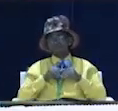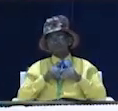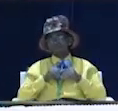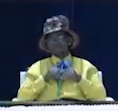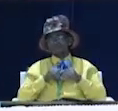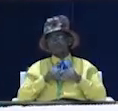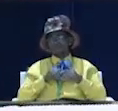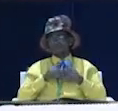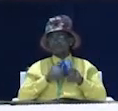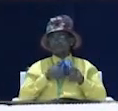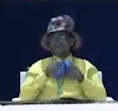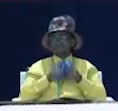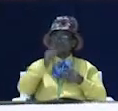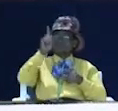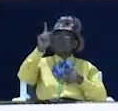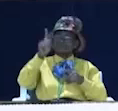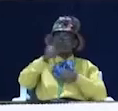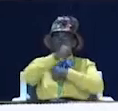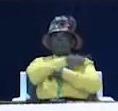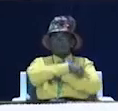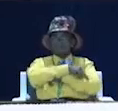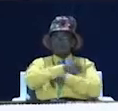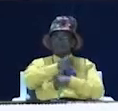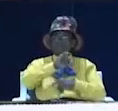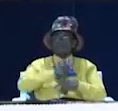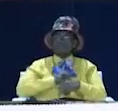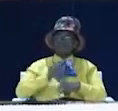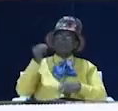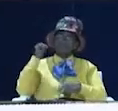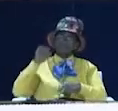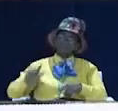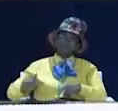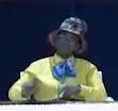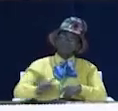Then one day, I was flying.